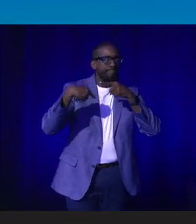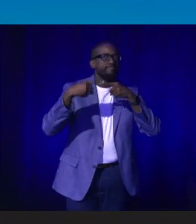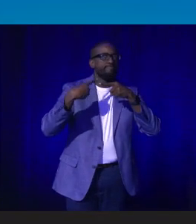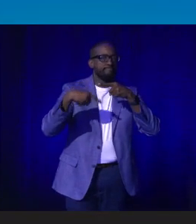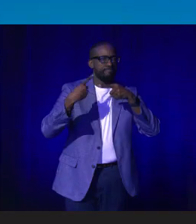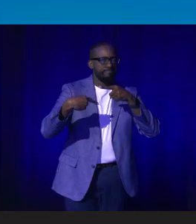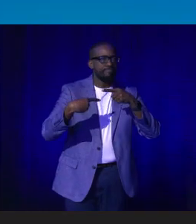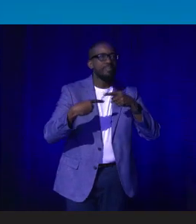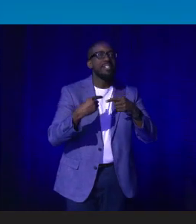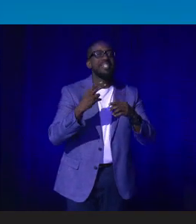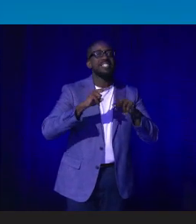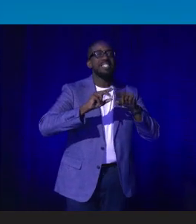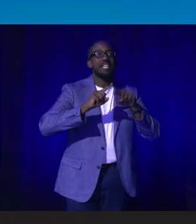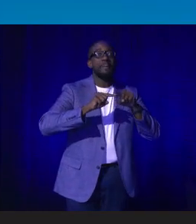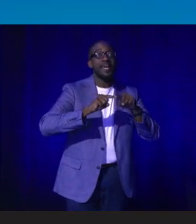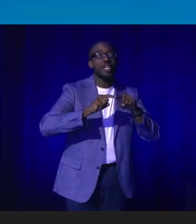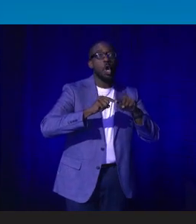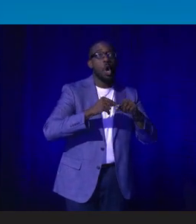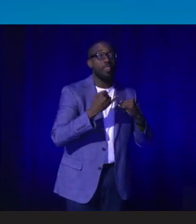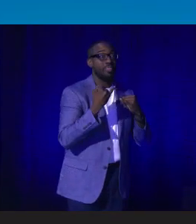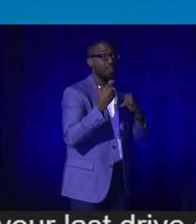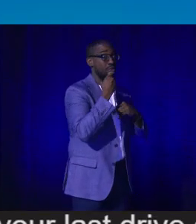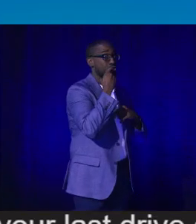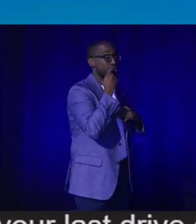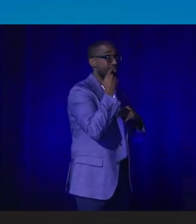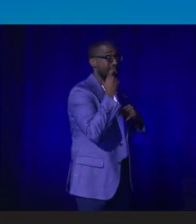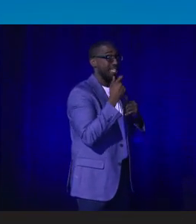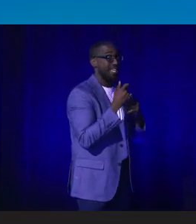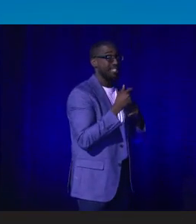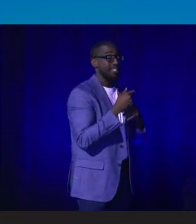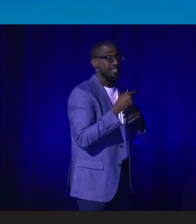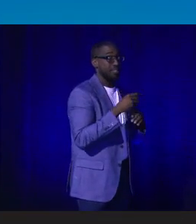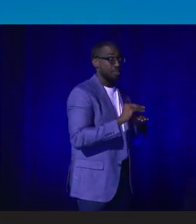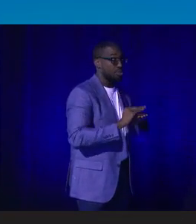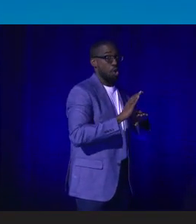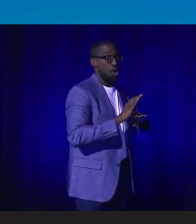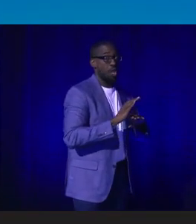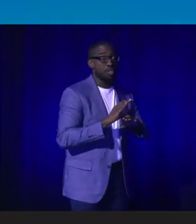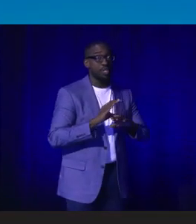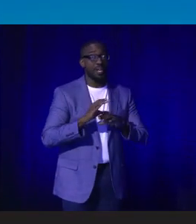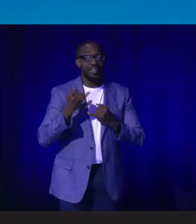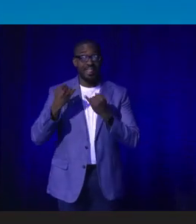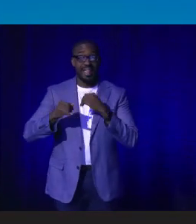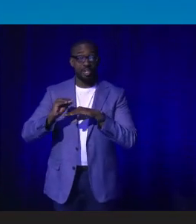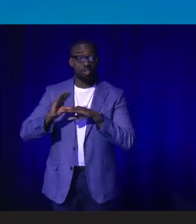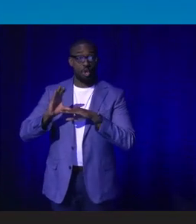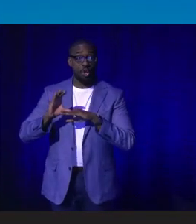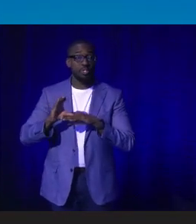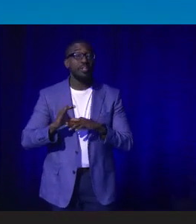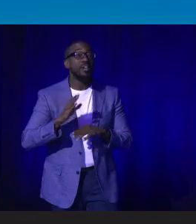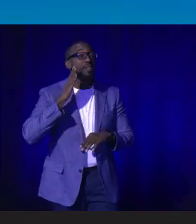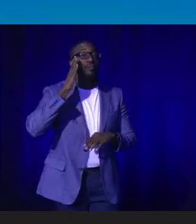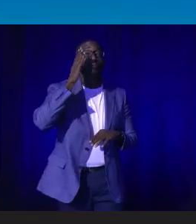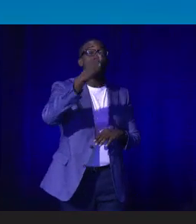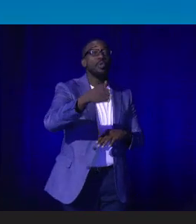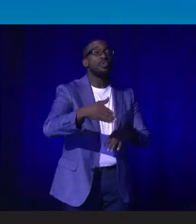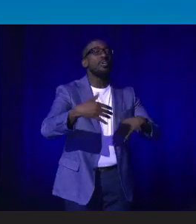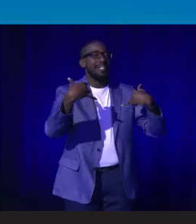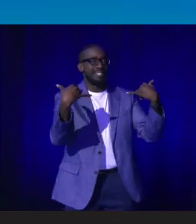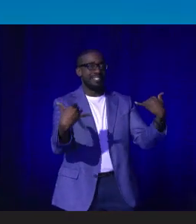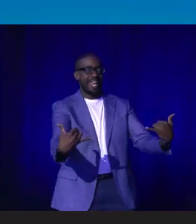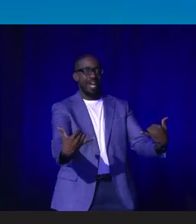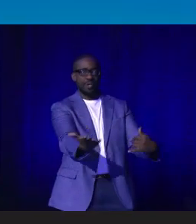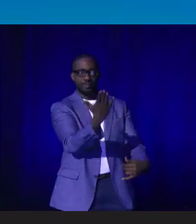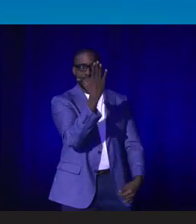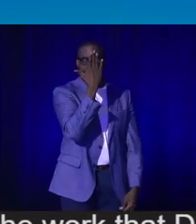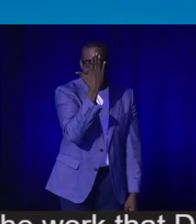like that. Super exciting. The future is already now, and the future is going to be a lot better because of the work that Dr. Carter is doing. Let's thank her